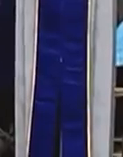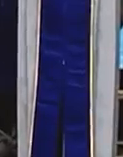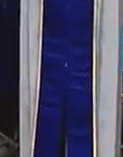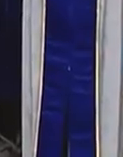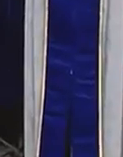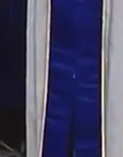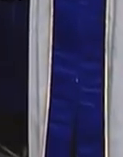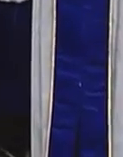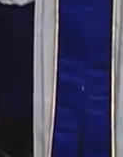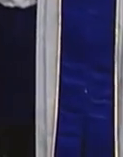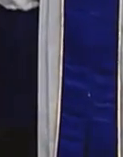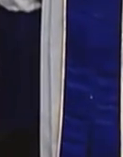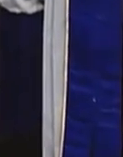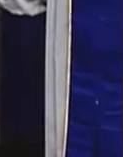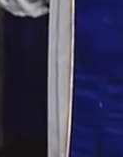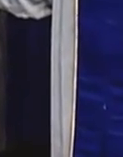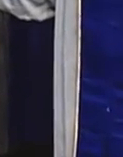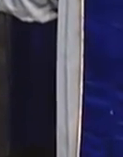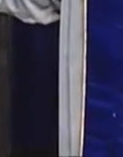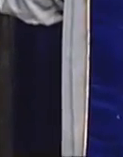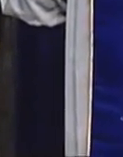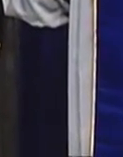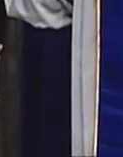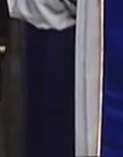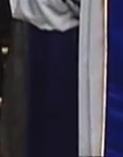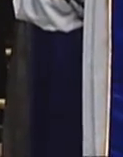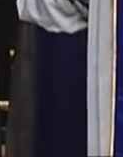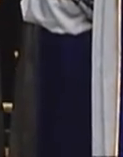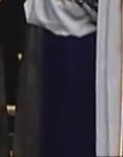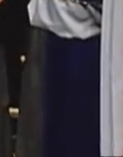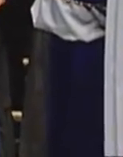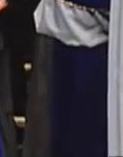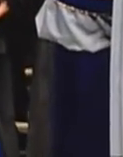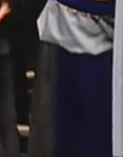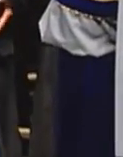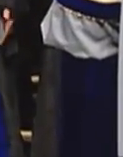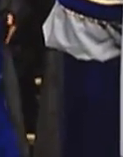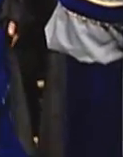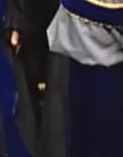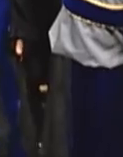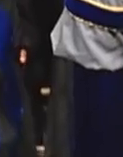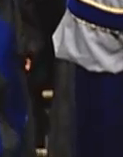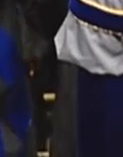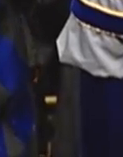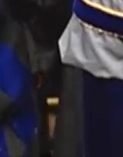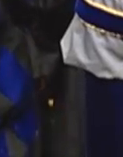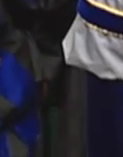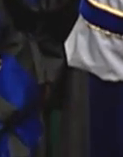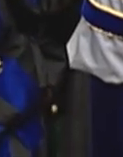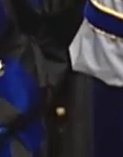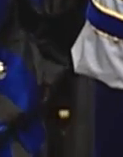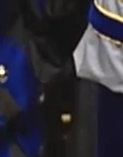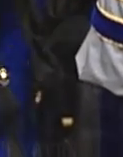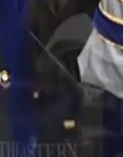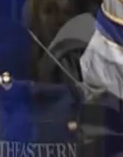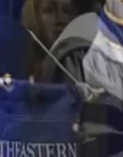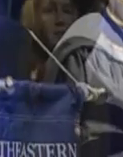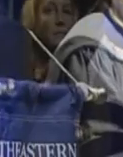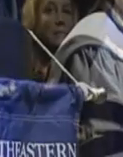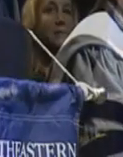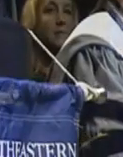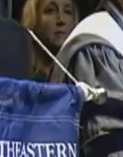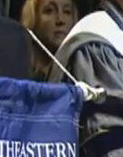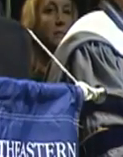Nova Southeastern University, the 44th Annual Commencement Exercises. Greetings.